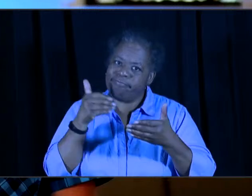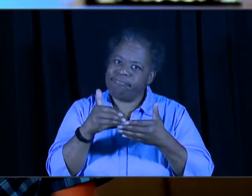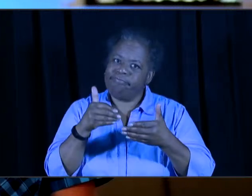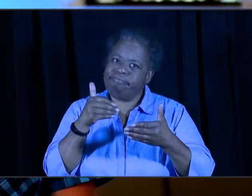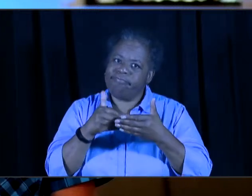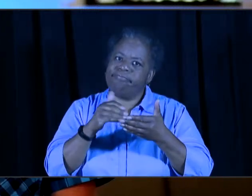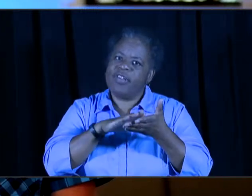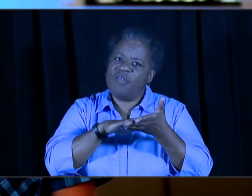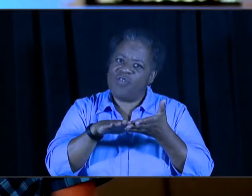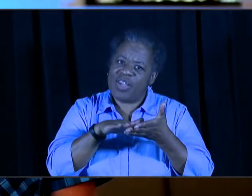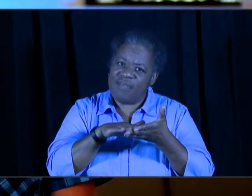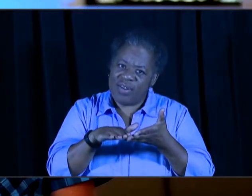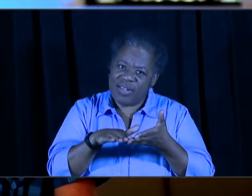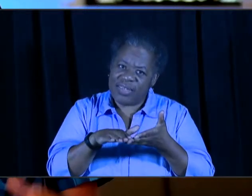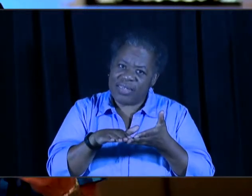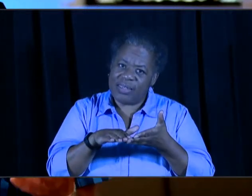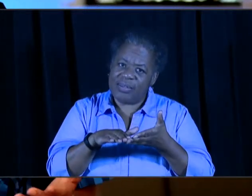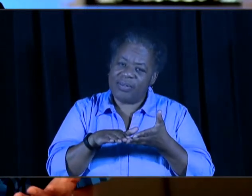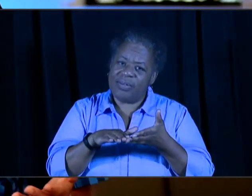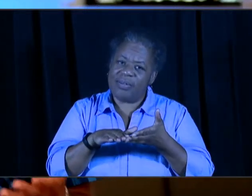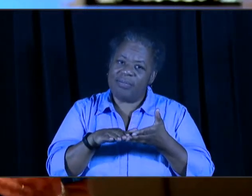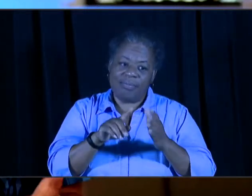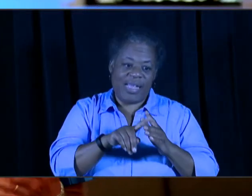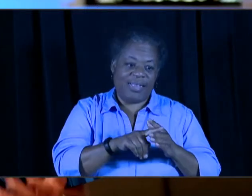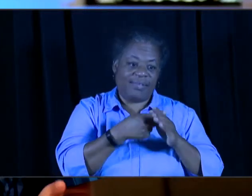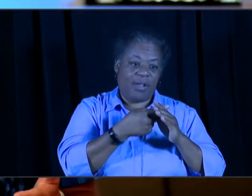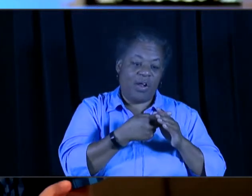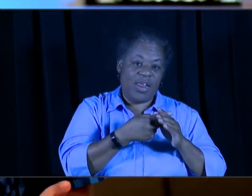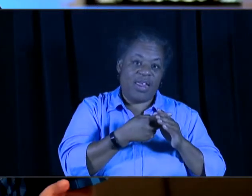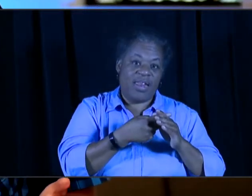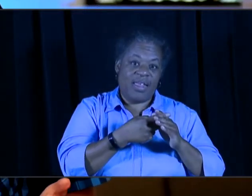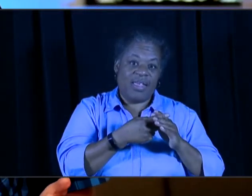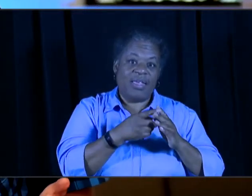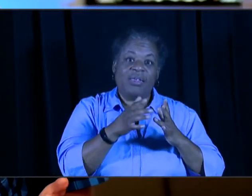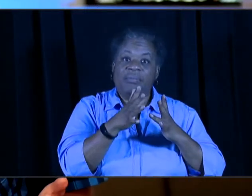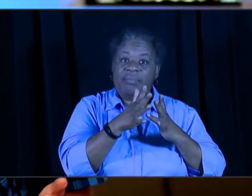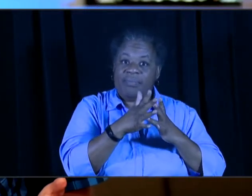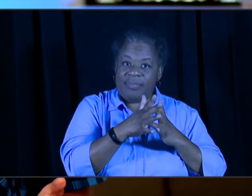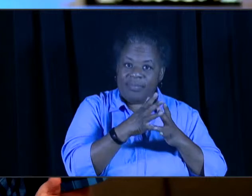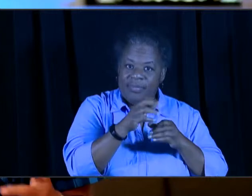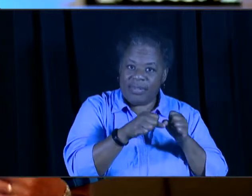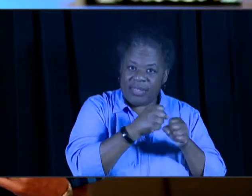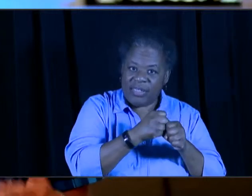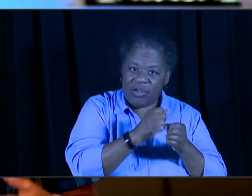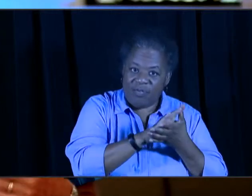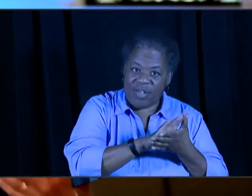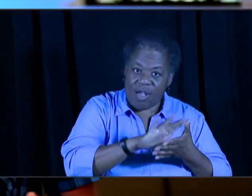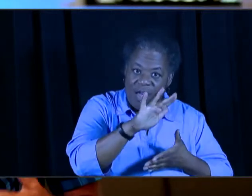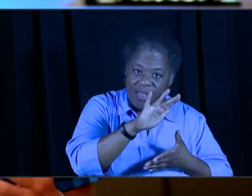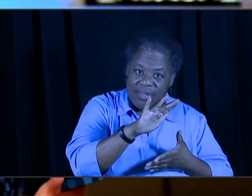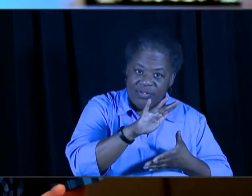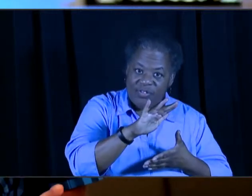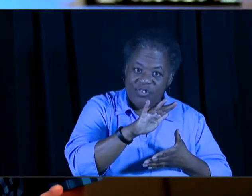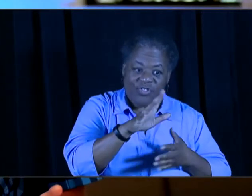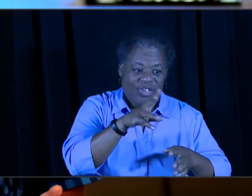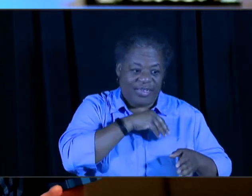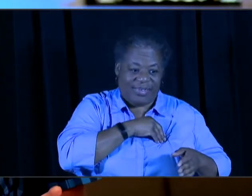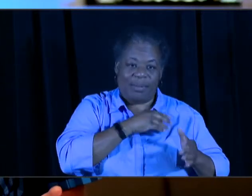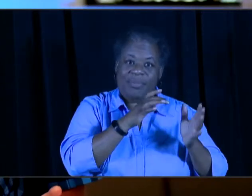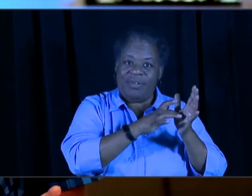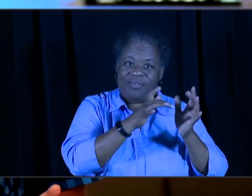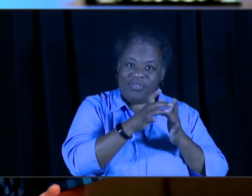well. It began in her sophomore year of college, she said, when she gave her life to